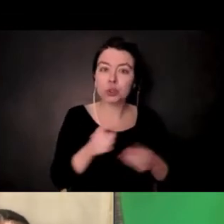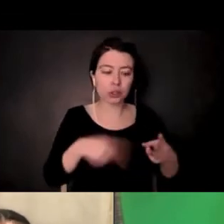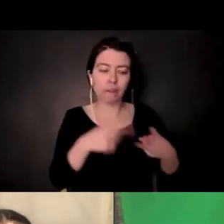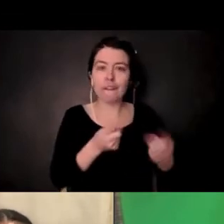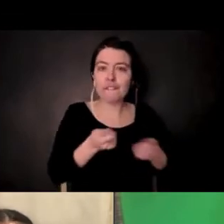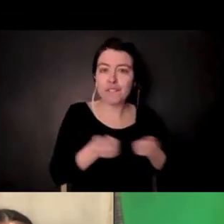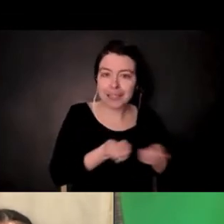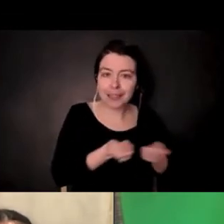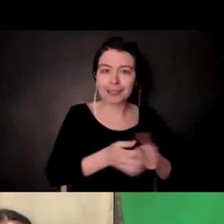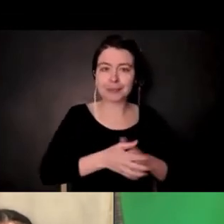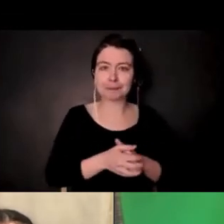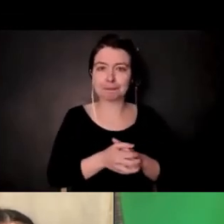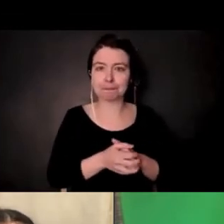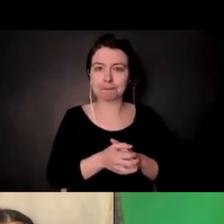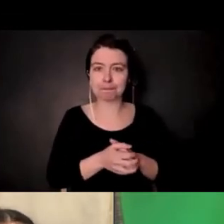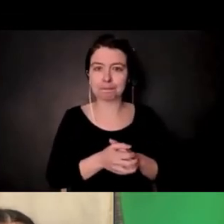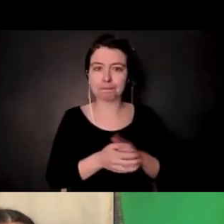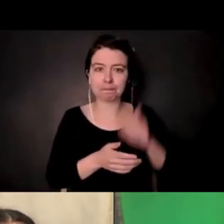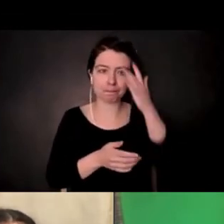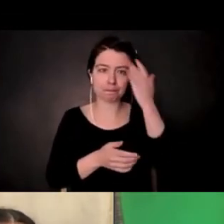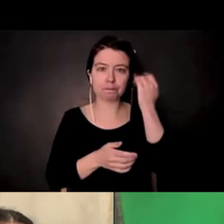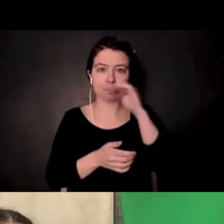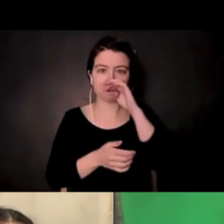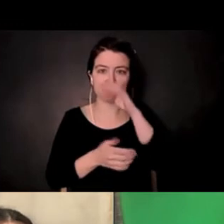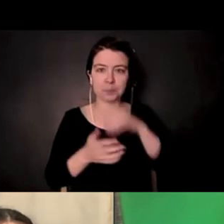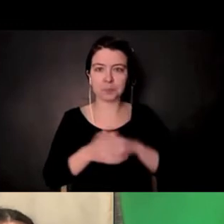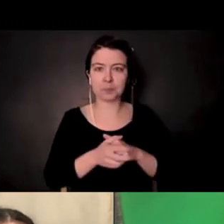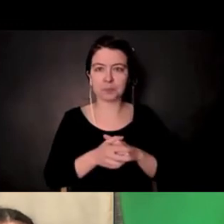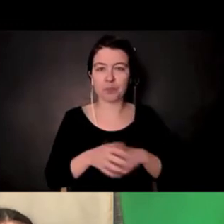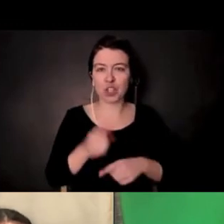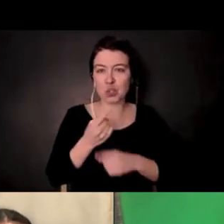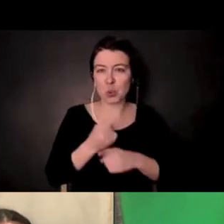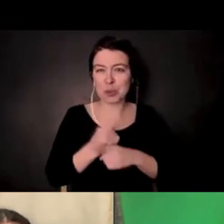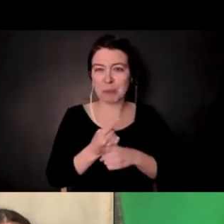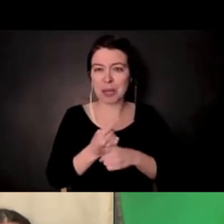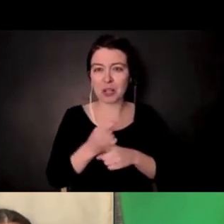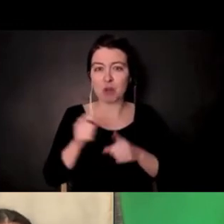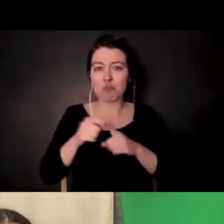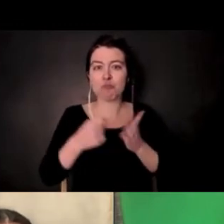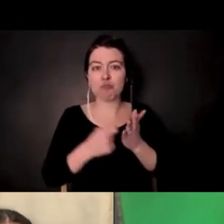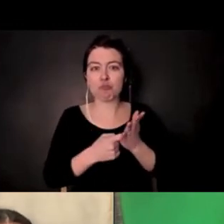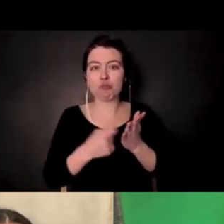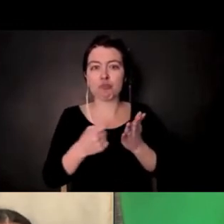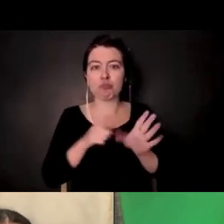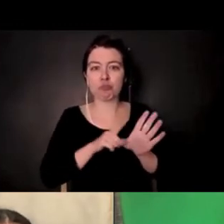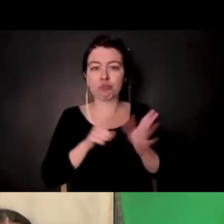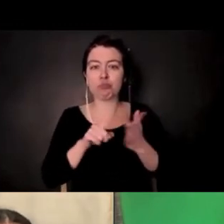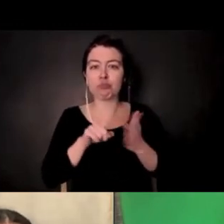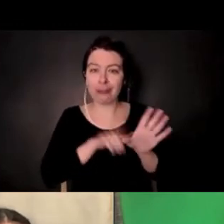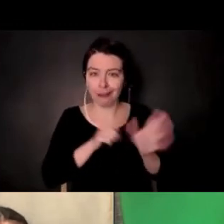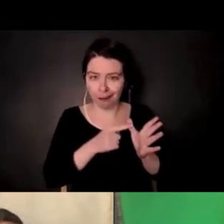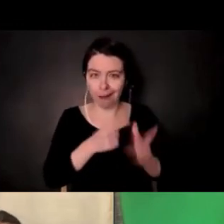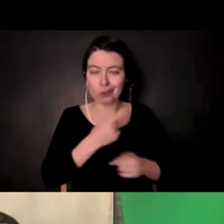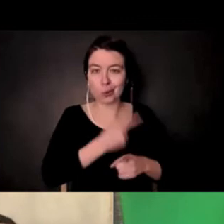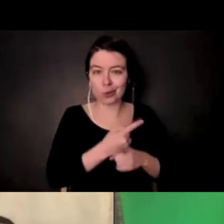embodied knowledge, technologies of enchantment, and cracks in the archives. Priya's recent work has centered grief, happiness, and